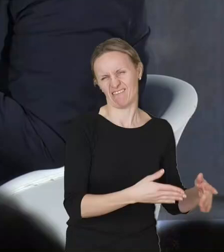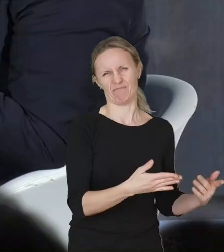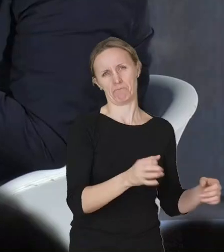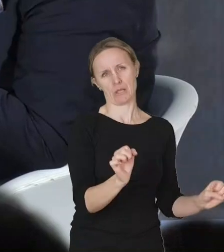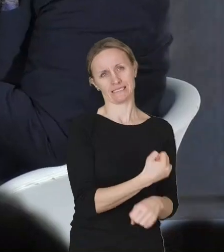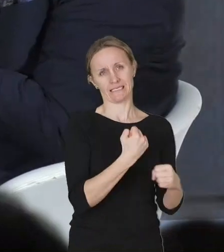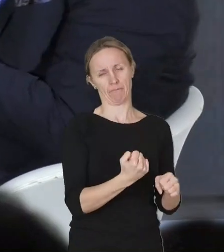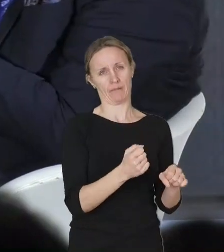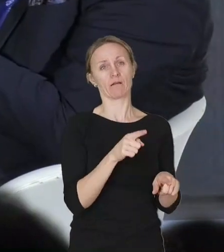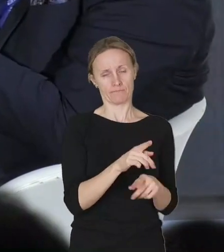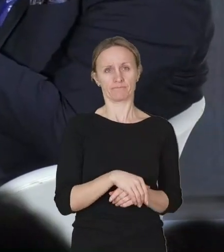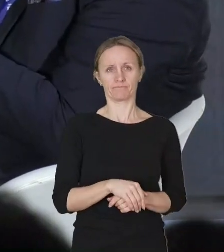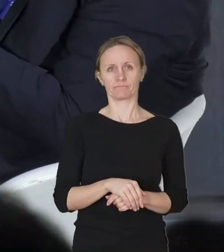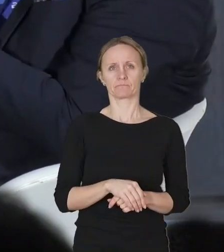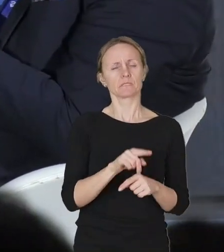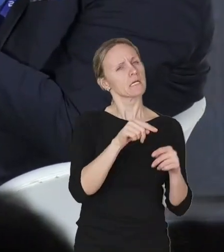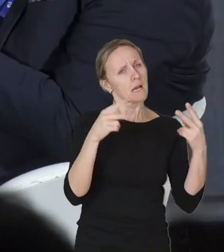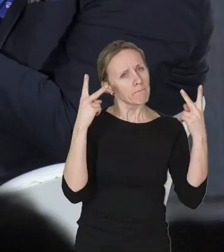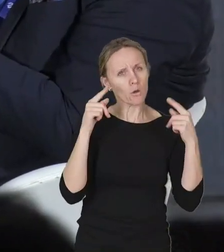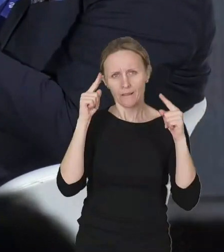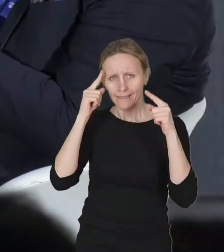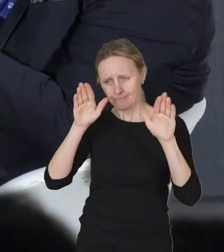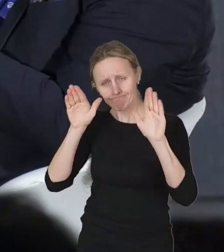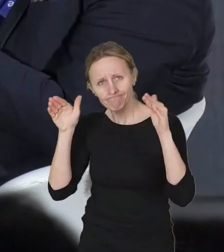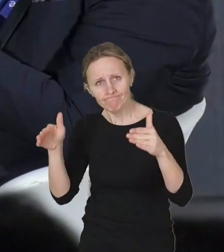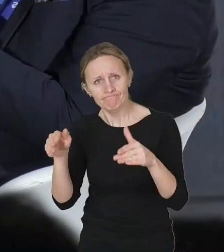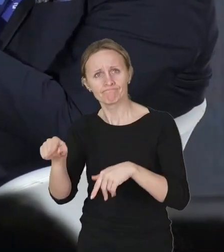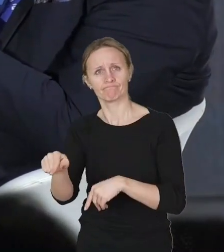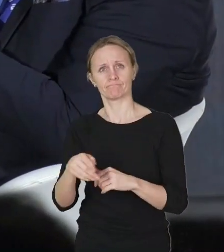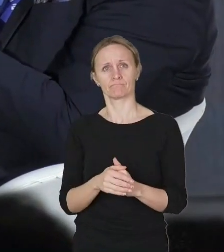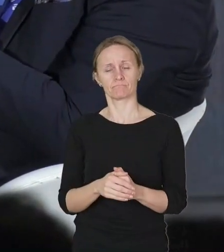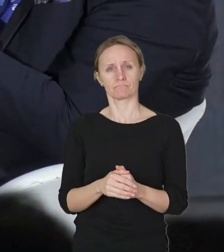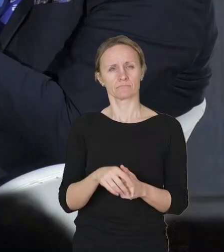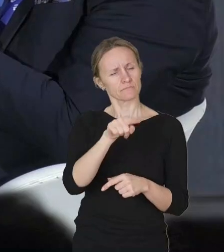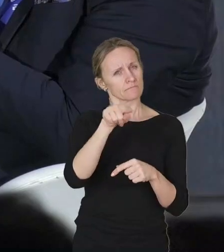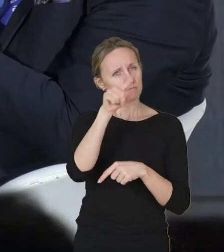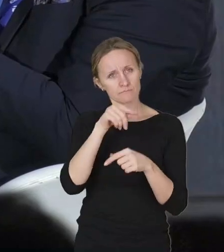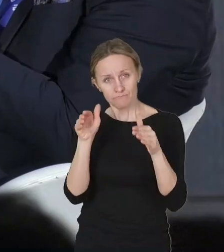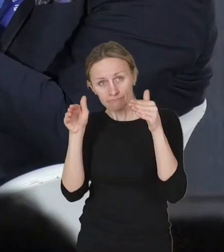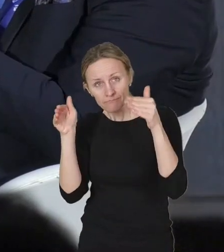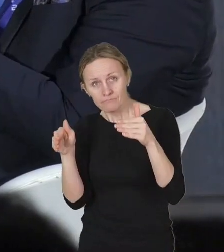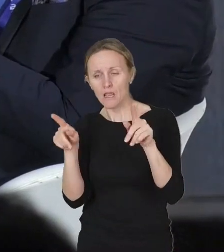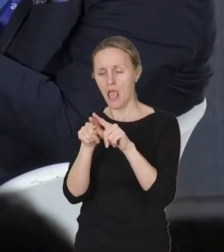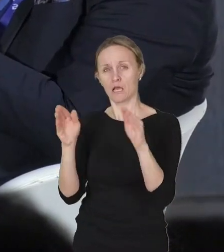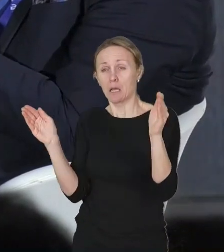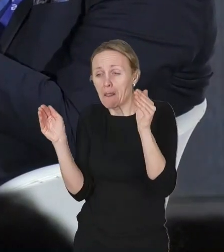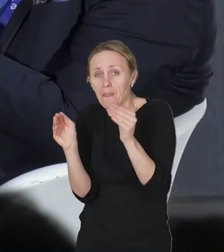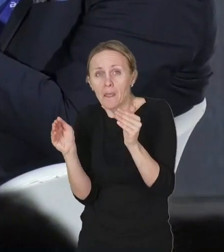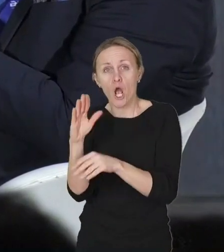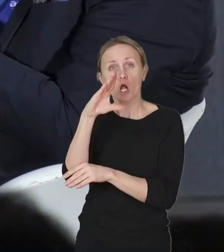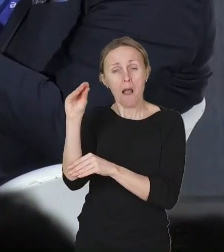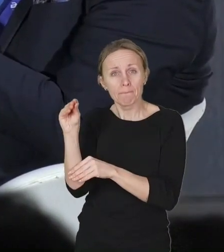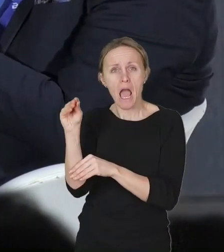basements, in the garages. And in my understanding, those basements, those garages, possibly they are in the